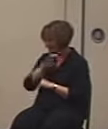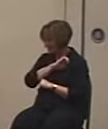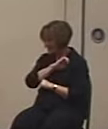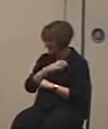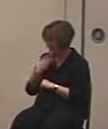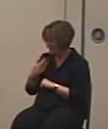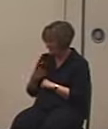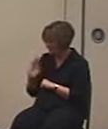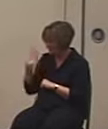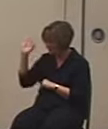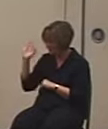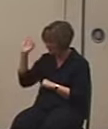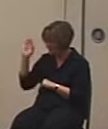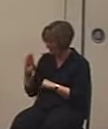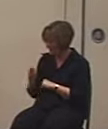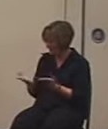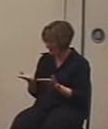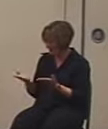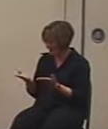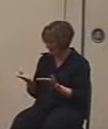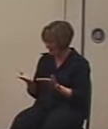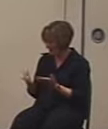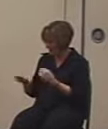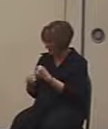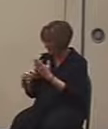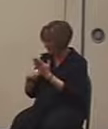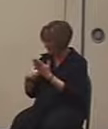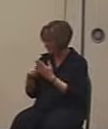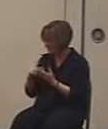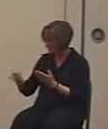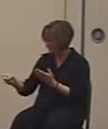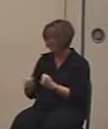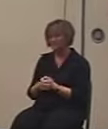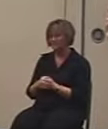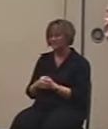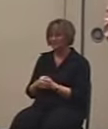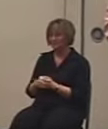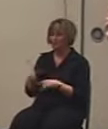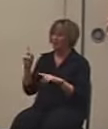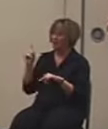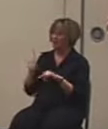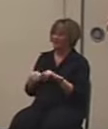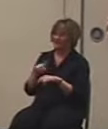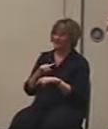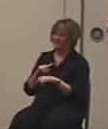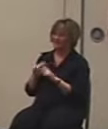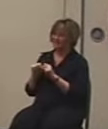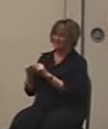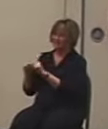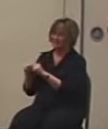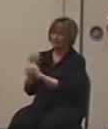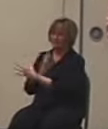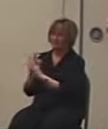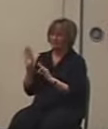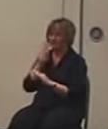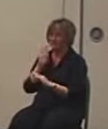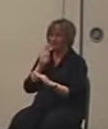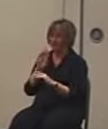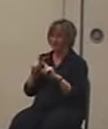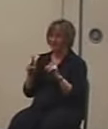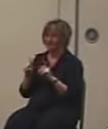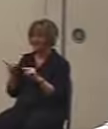can I do for you? Here's some extra tickets. Here's something we make a big deal. Well, we can't give him free beer forever. But that was there just to get him started.